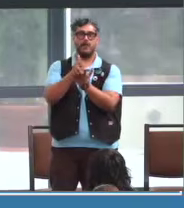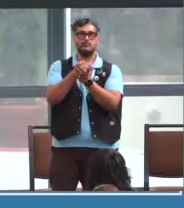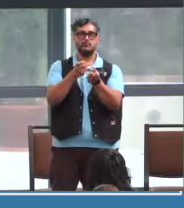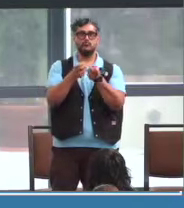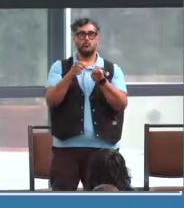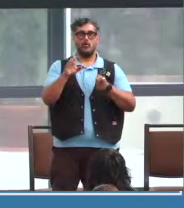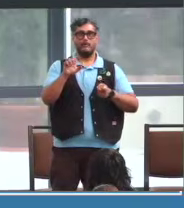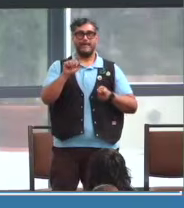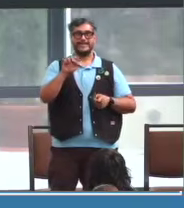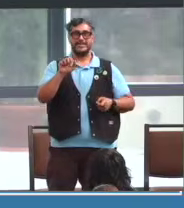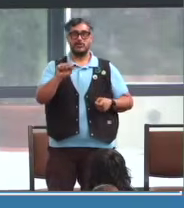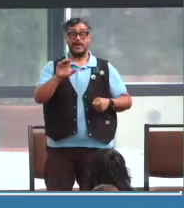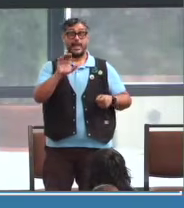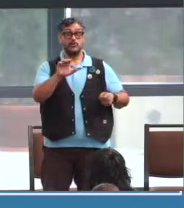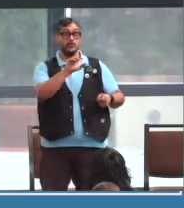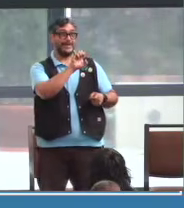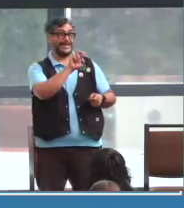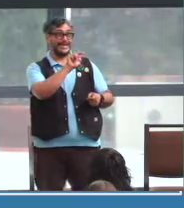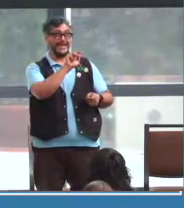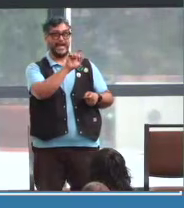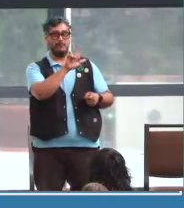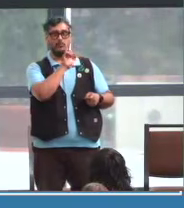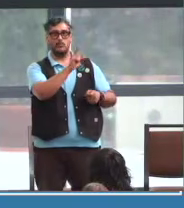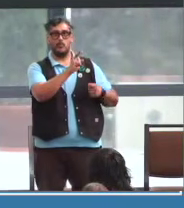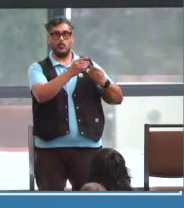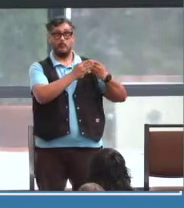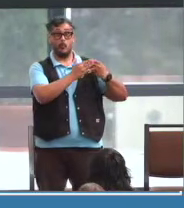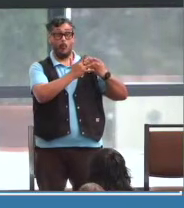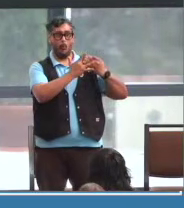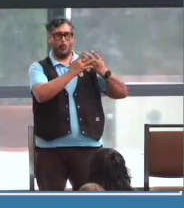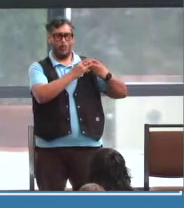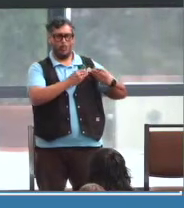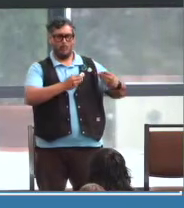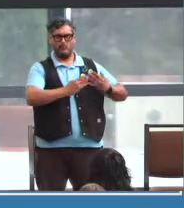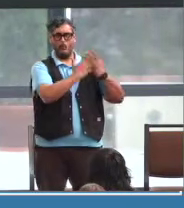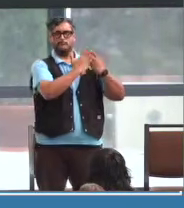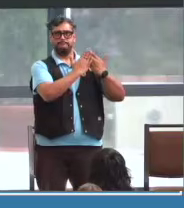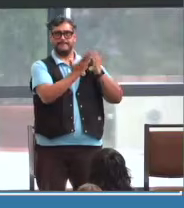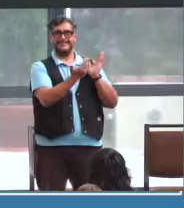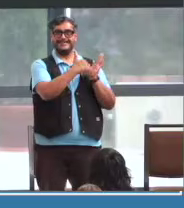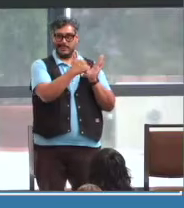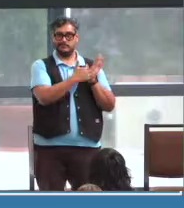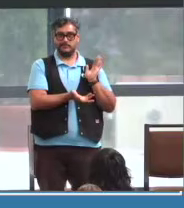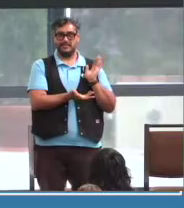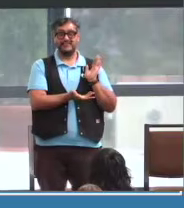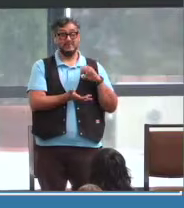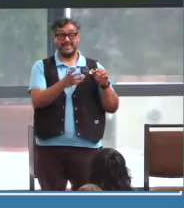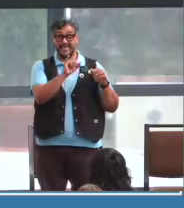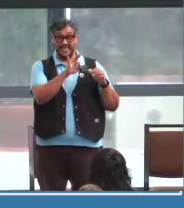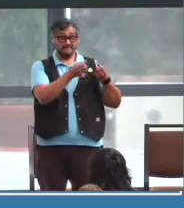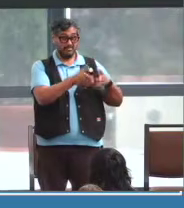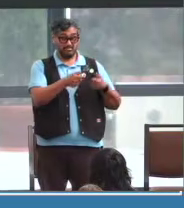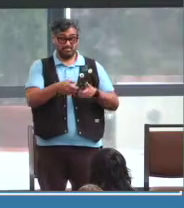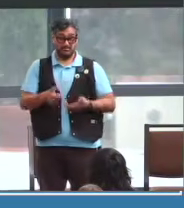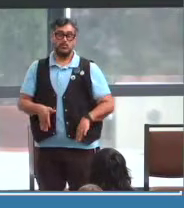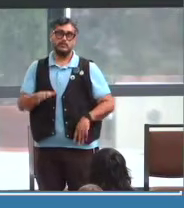your enamel. So when you lose the saliva, you lose that pathway and you could develop rapid dental caries or cavities in the mouth. So other